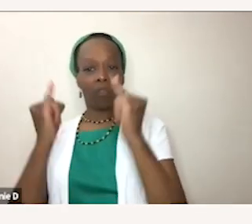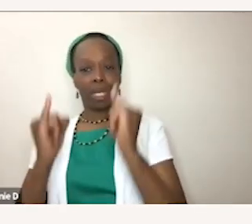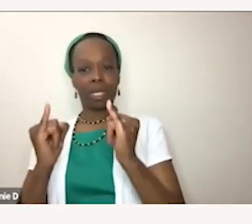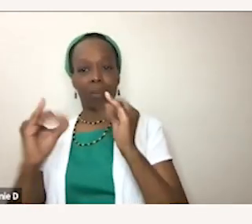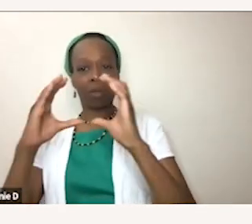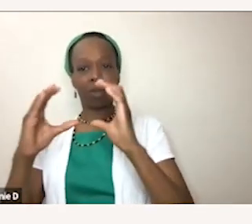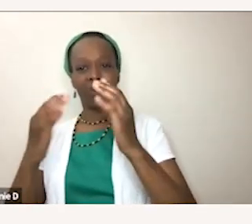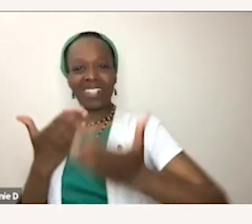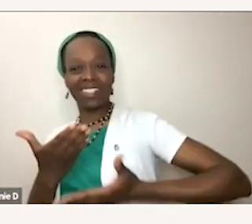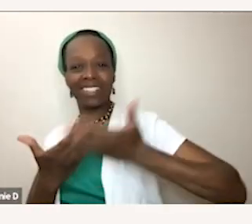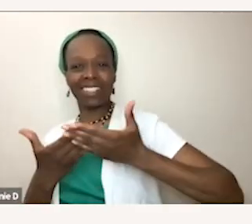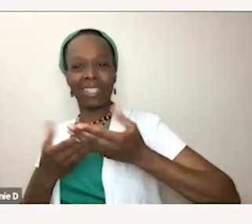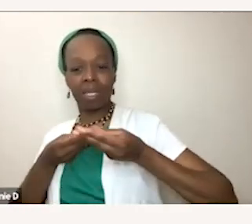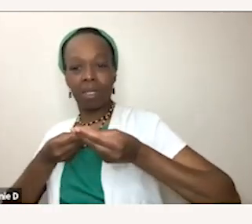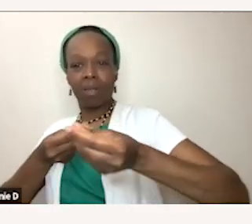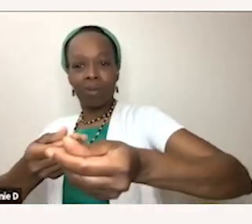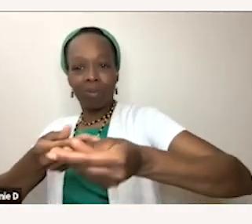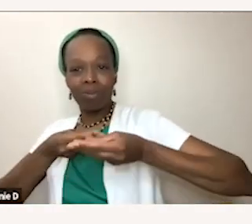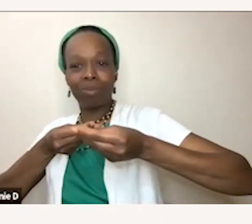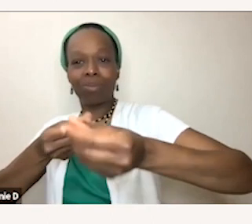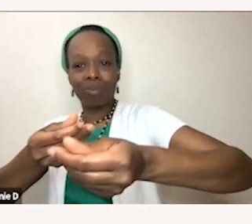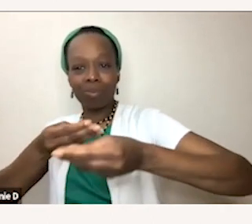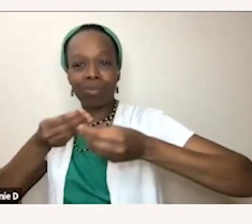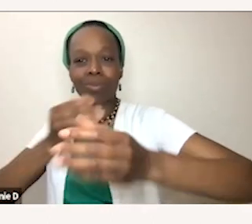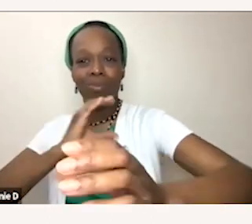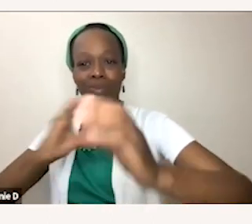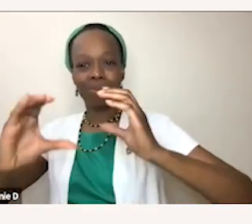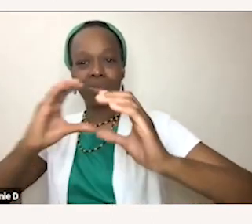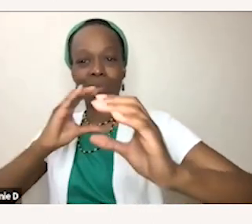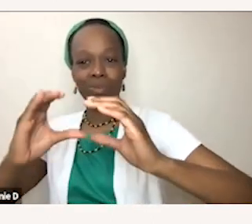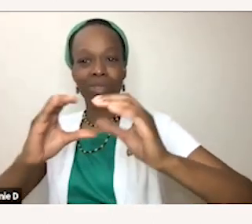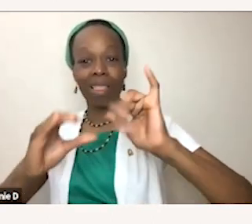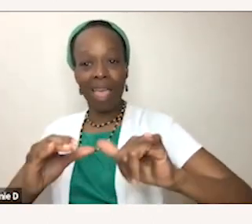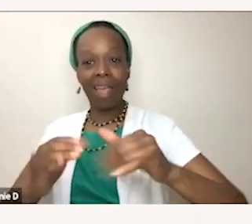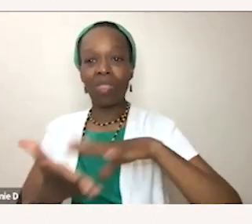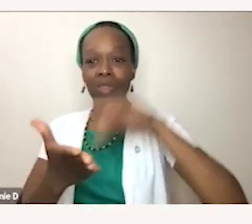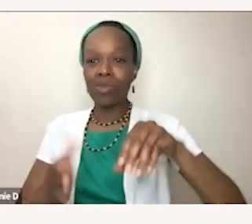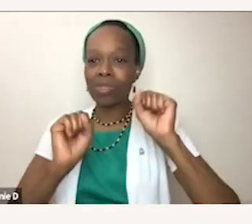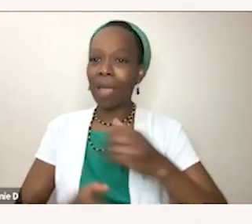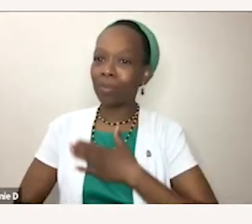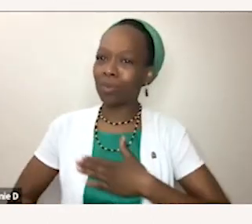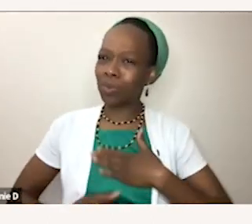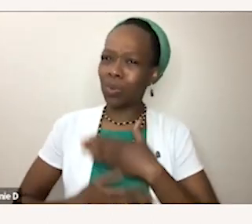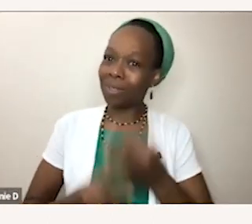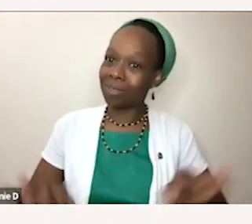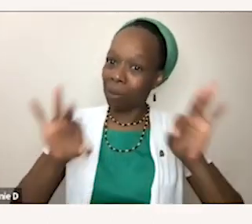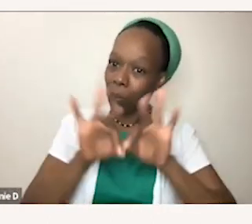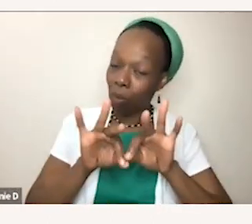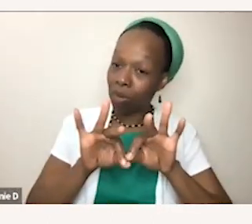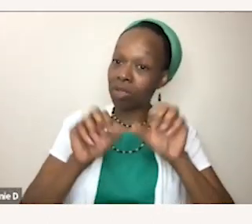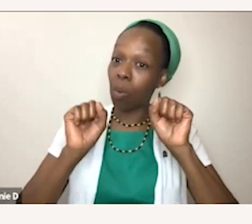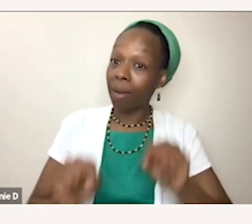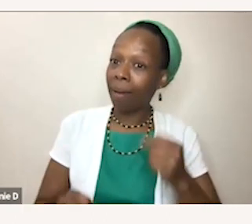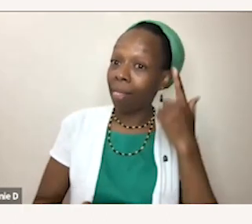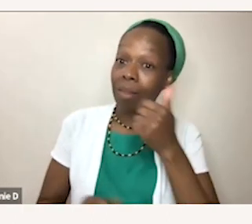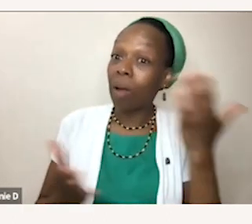in a way that's like actually enjoyable for them, right? That's a big piece of the picture. So that could look like written communication